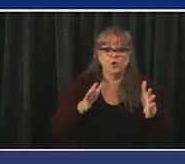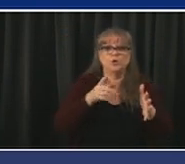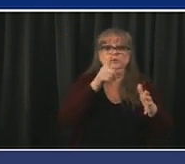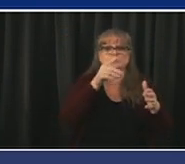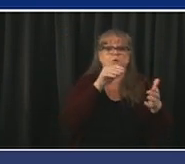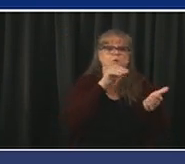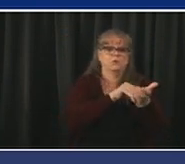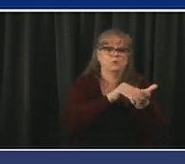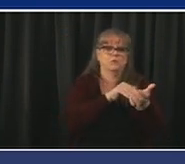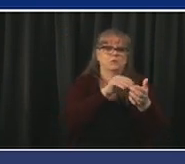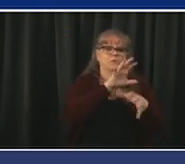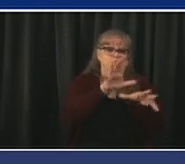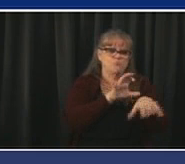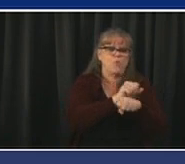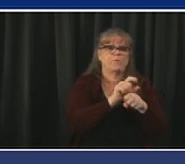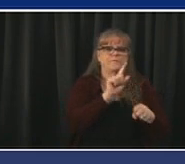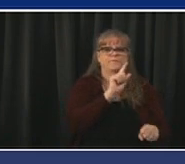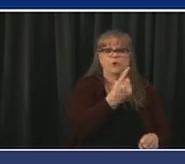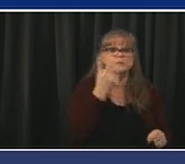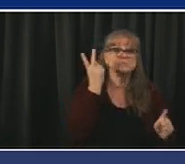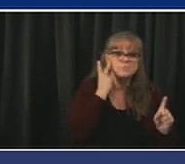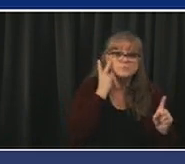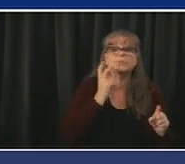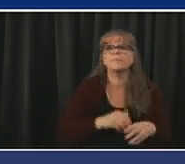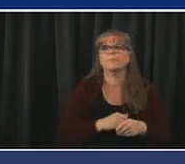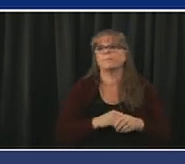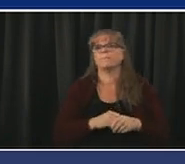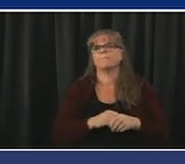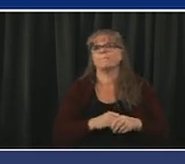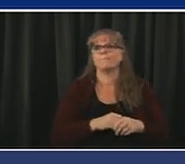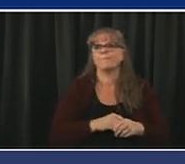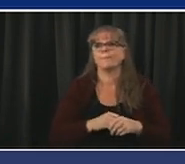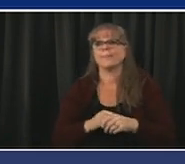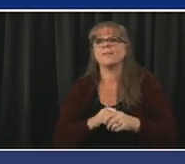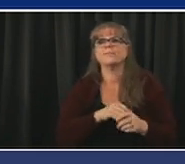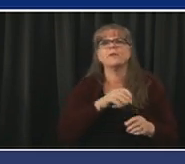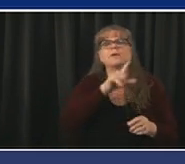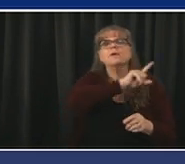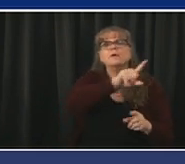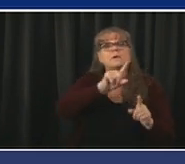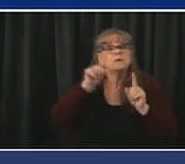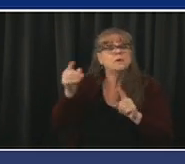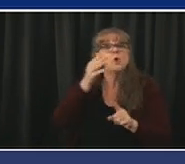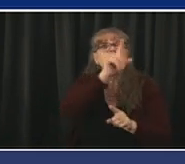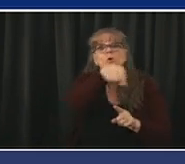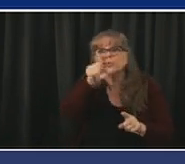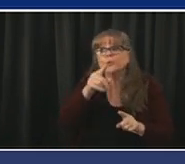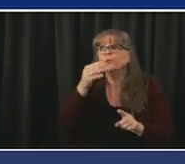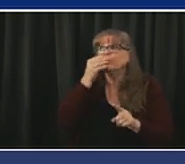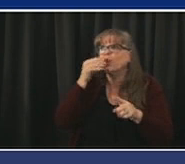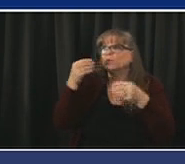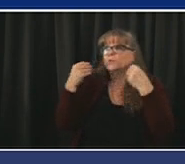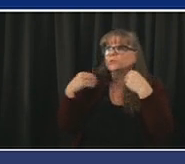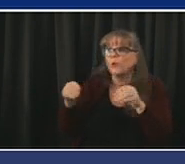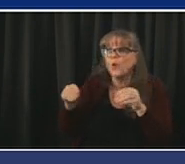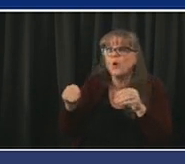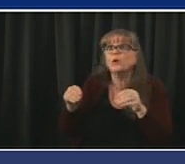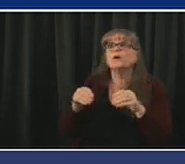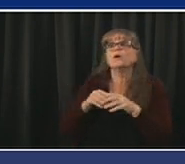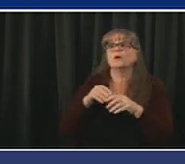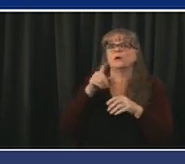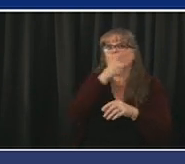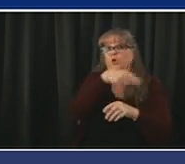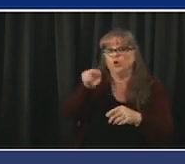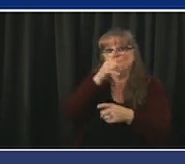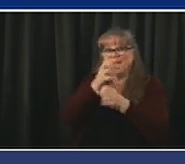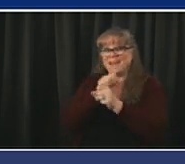slide. Current grocery store workers will be eligible, again, on March 5th. These are people who work